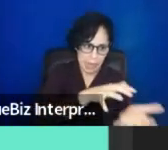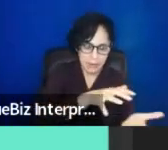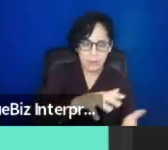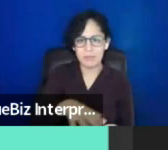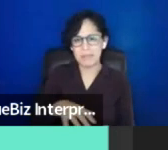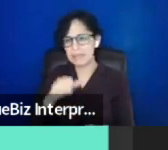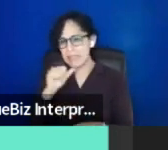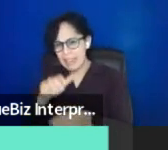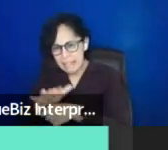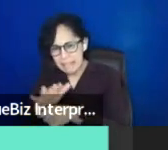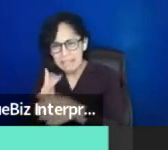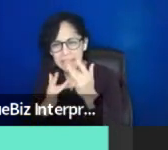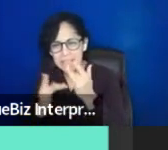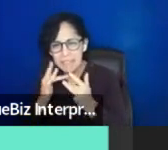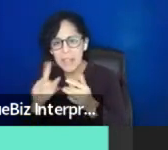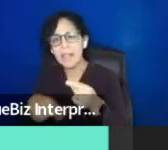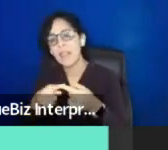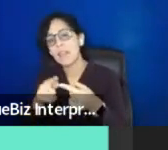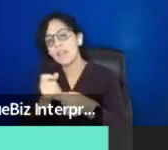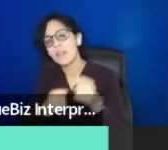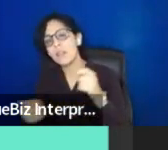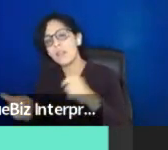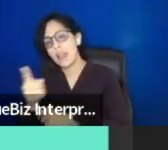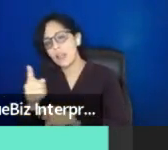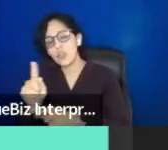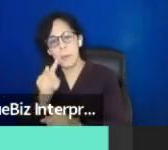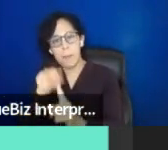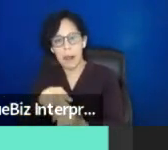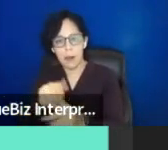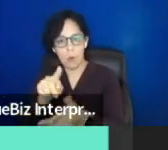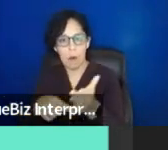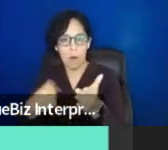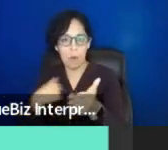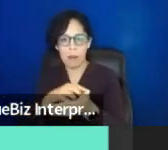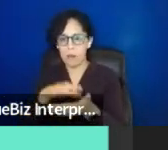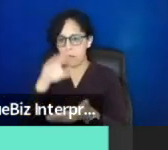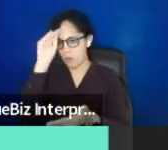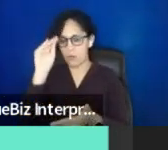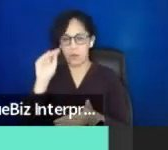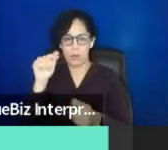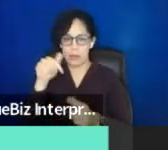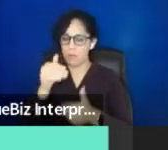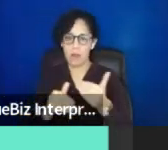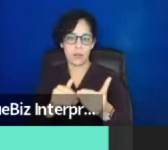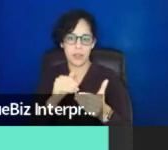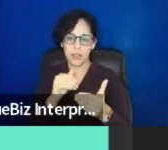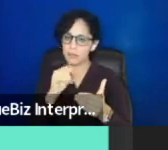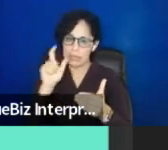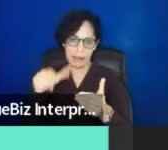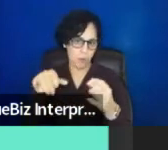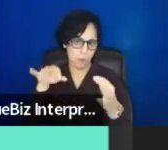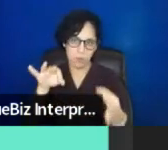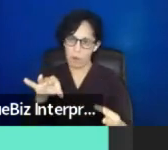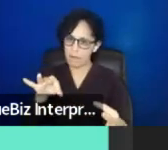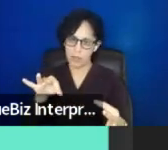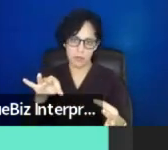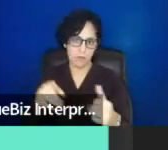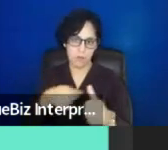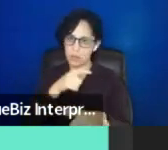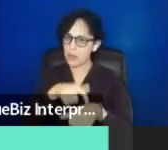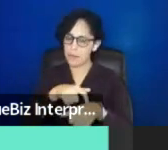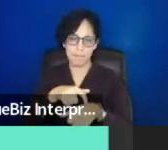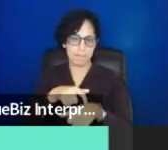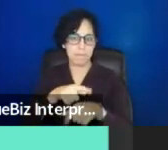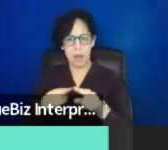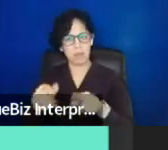for next year. And these things do not have to be perfect when you roll them out. And that is